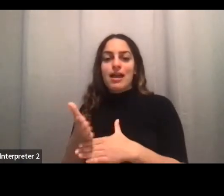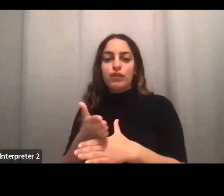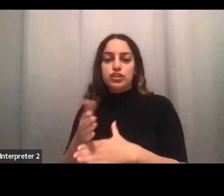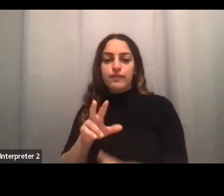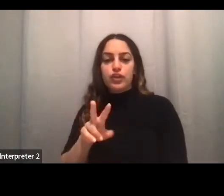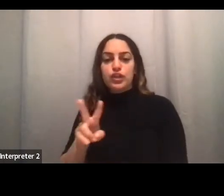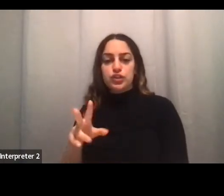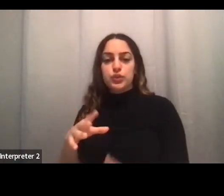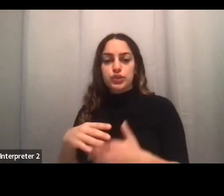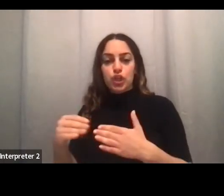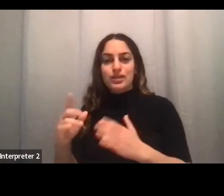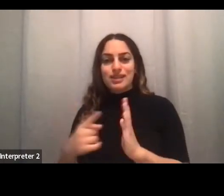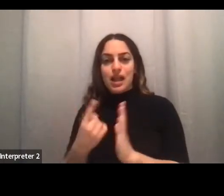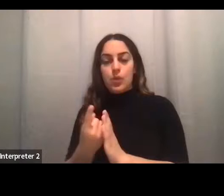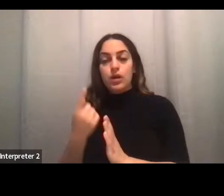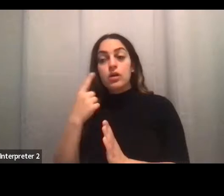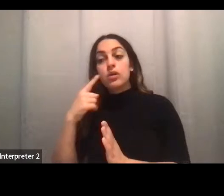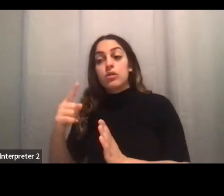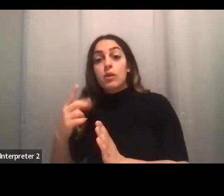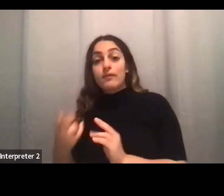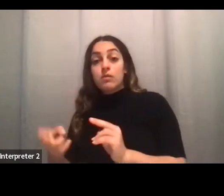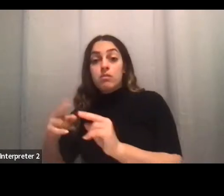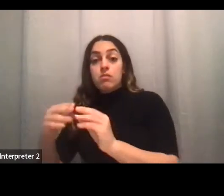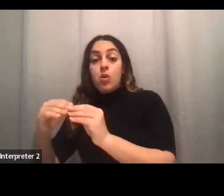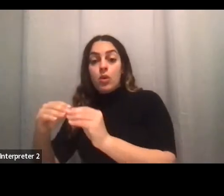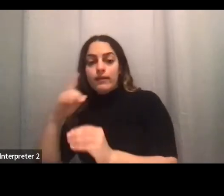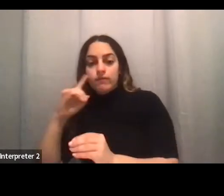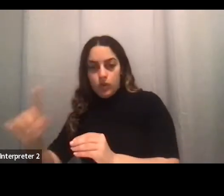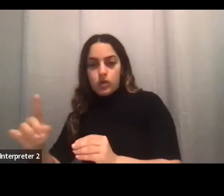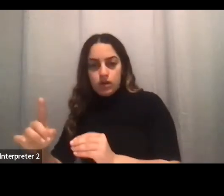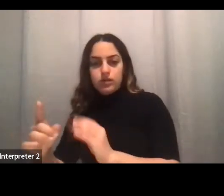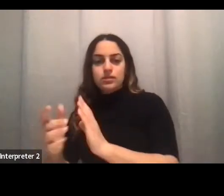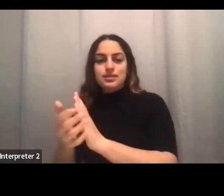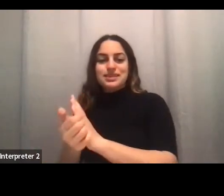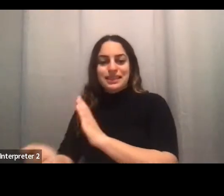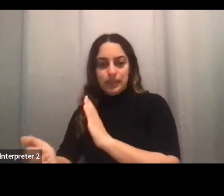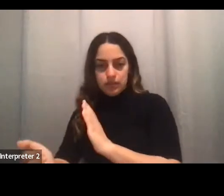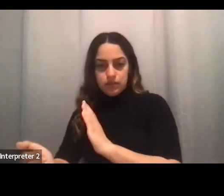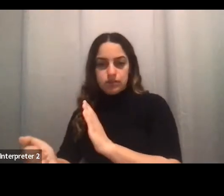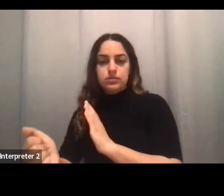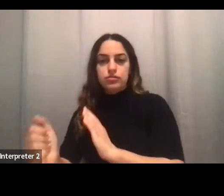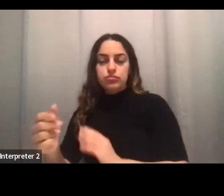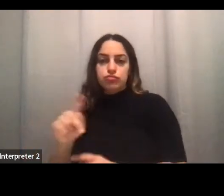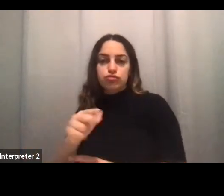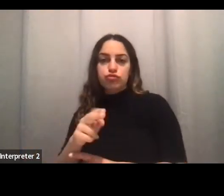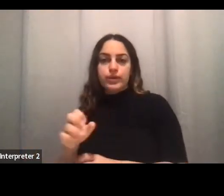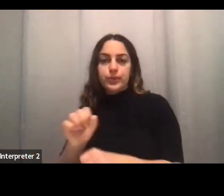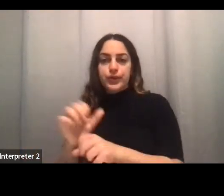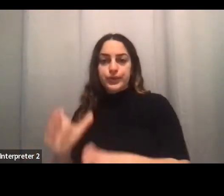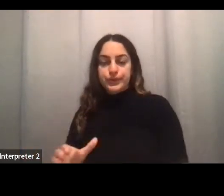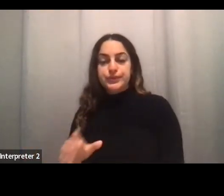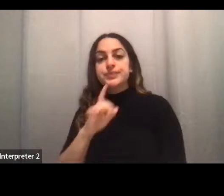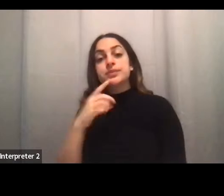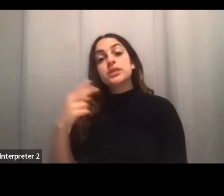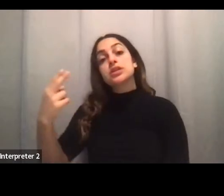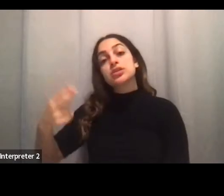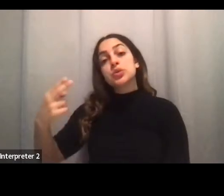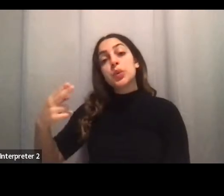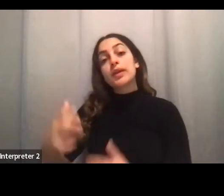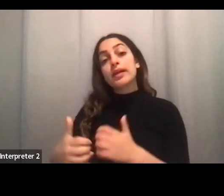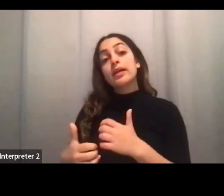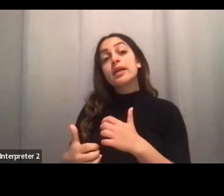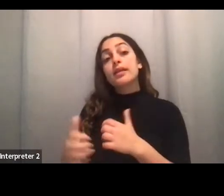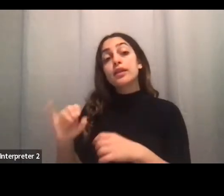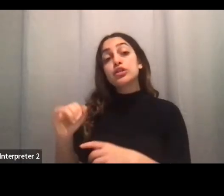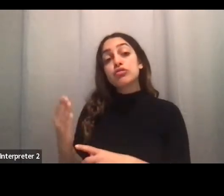higher for skilled trades workers in construction historically the most lucrative jobs in the construction industry were